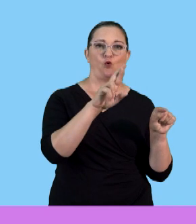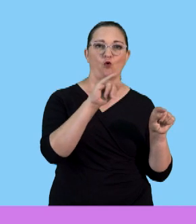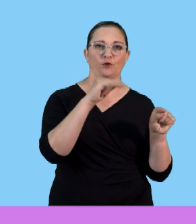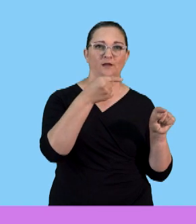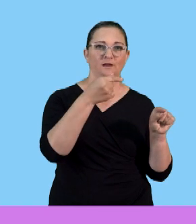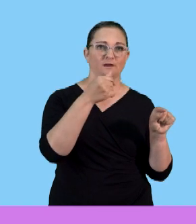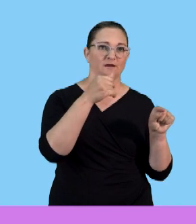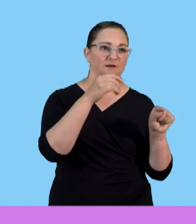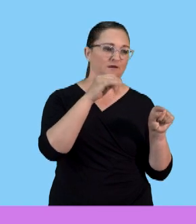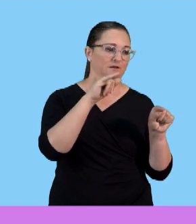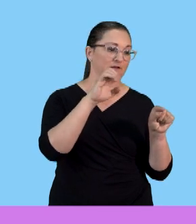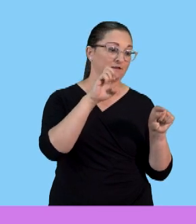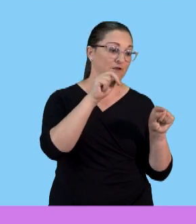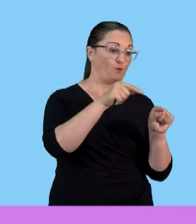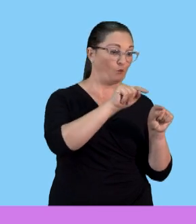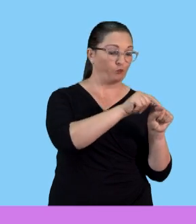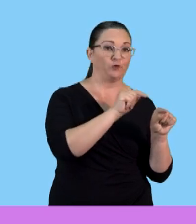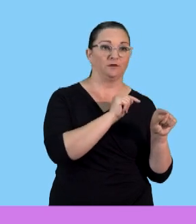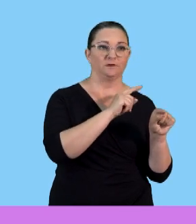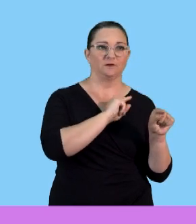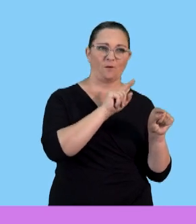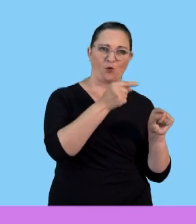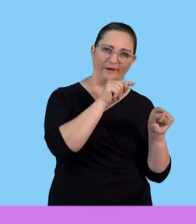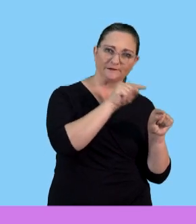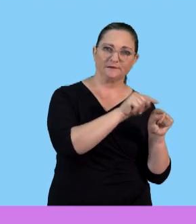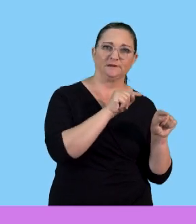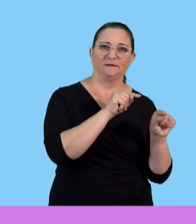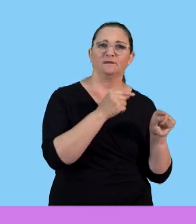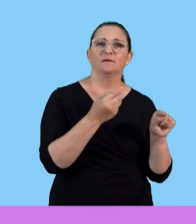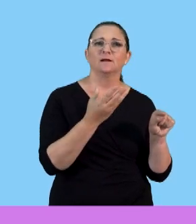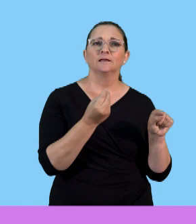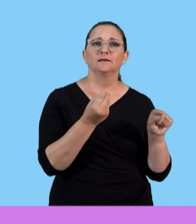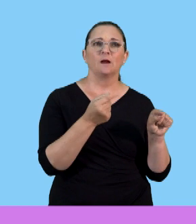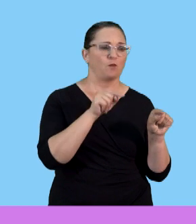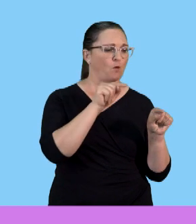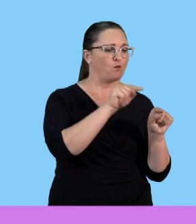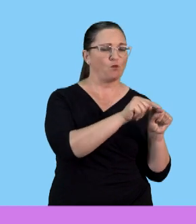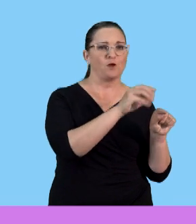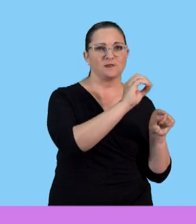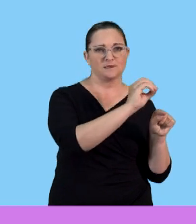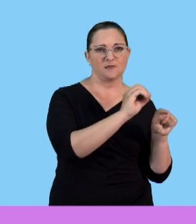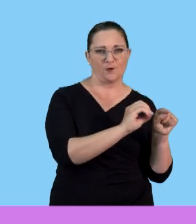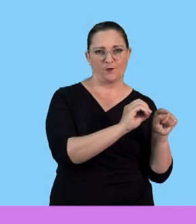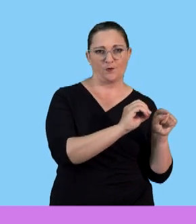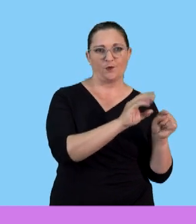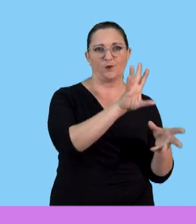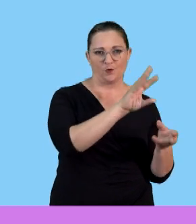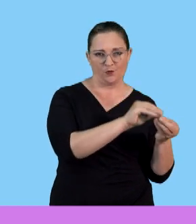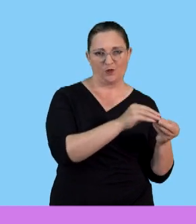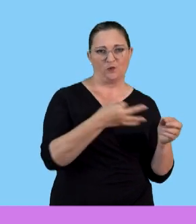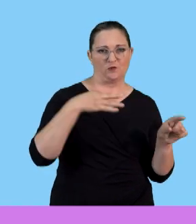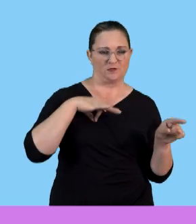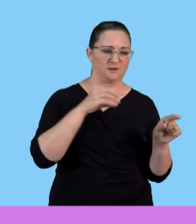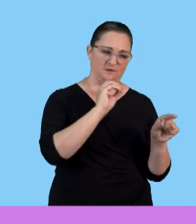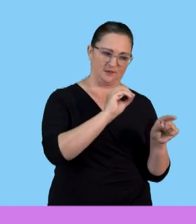case, that's where we are going to make our first point, because it says number of spots were 0 and the total income is